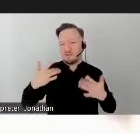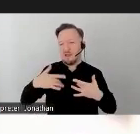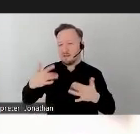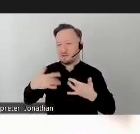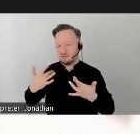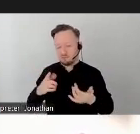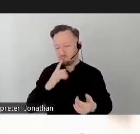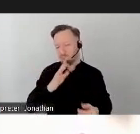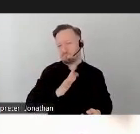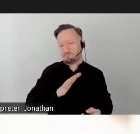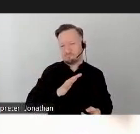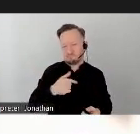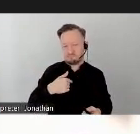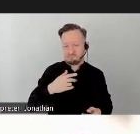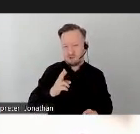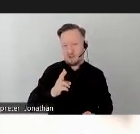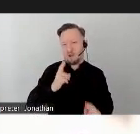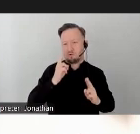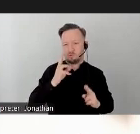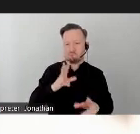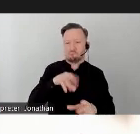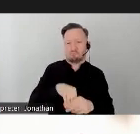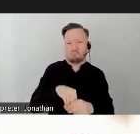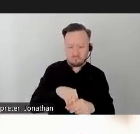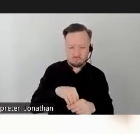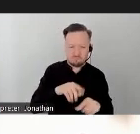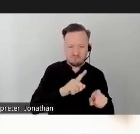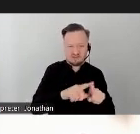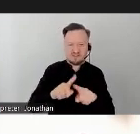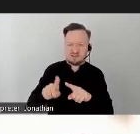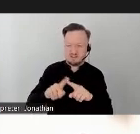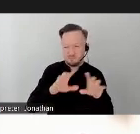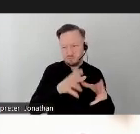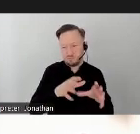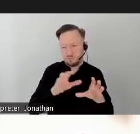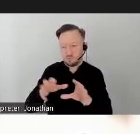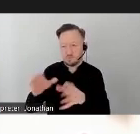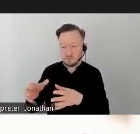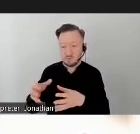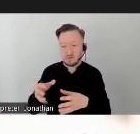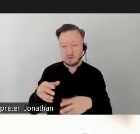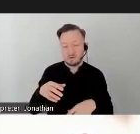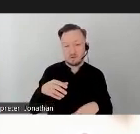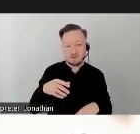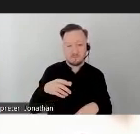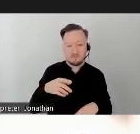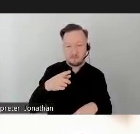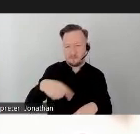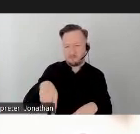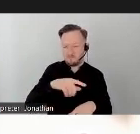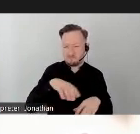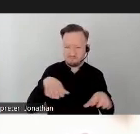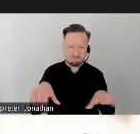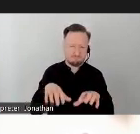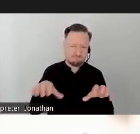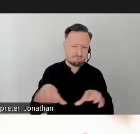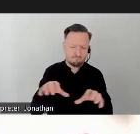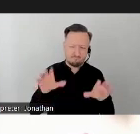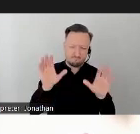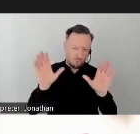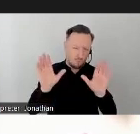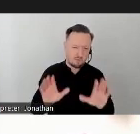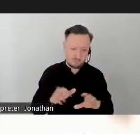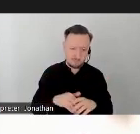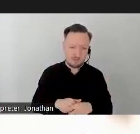of this initiative and these work groups that are, I should say, outreach groups that are just doing tremendous work on our